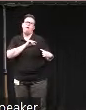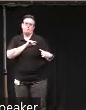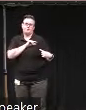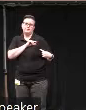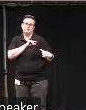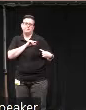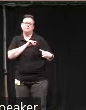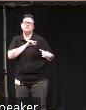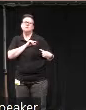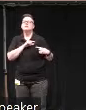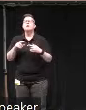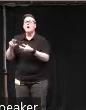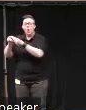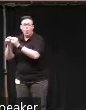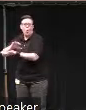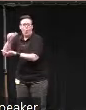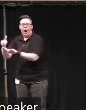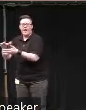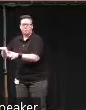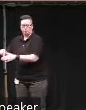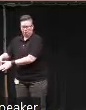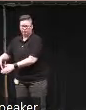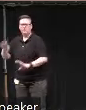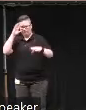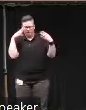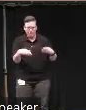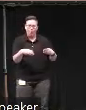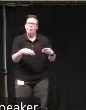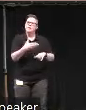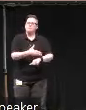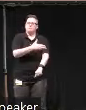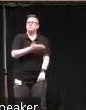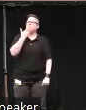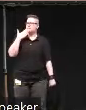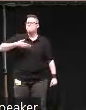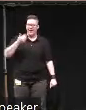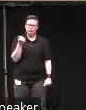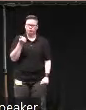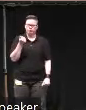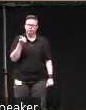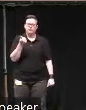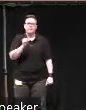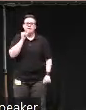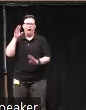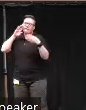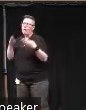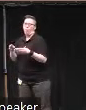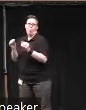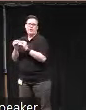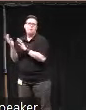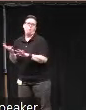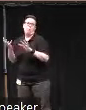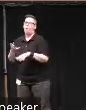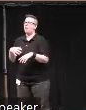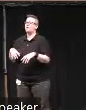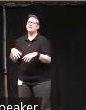than the quantity. We want to focus more on getting better rather than more. In other words, more